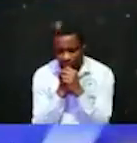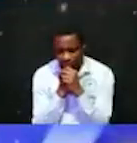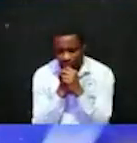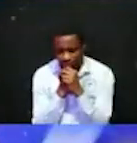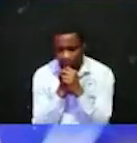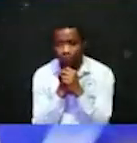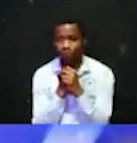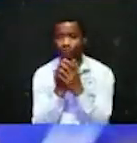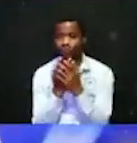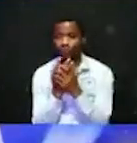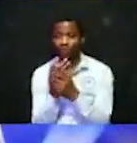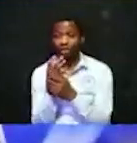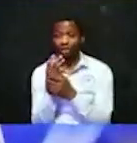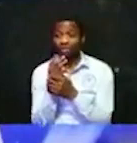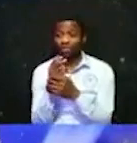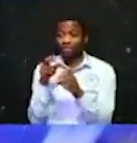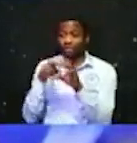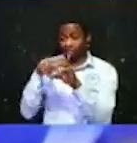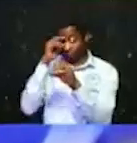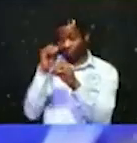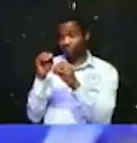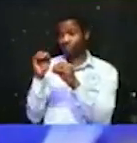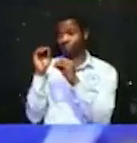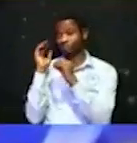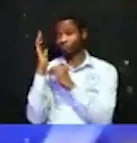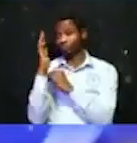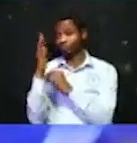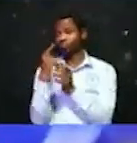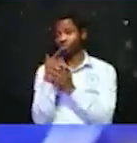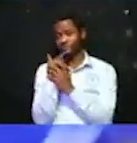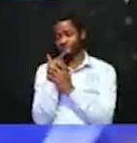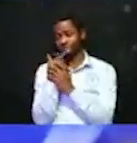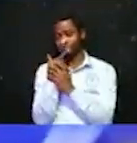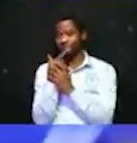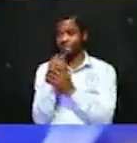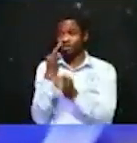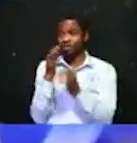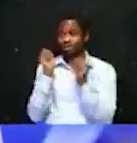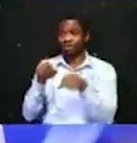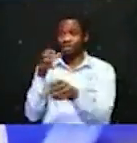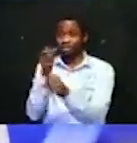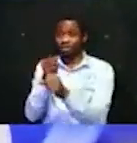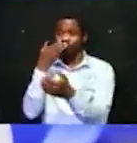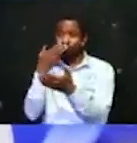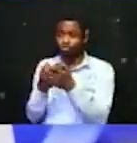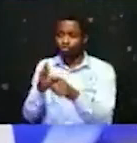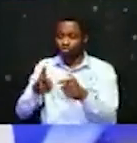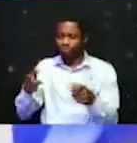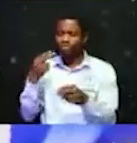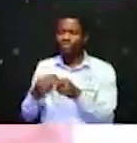He has also taught us that for us to have a good name and a great name, we need to